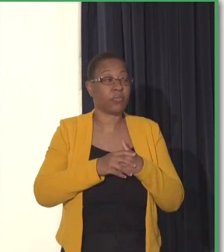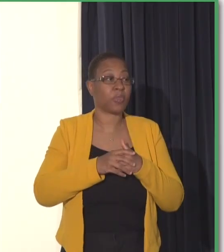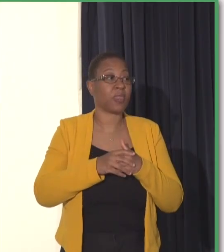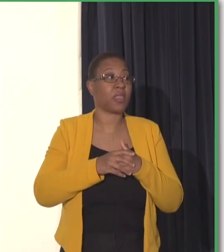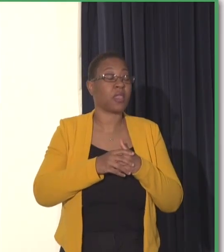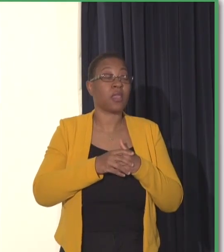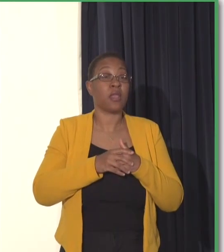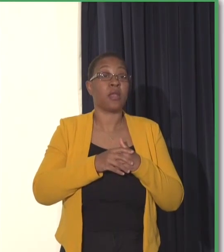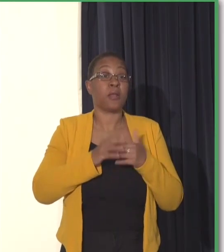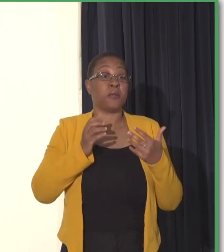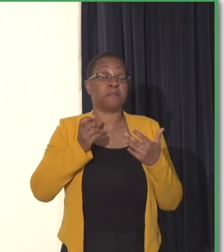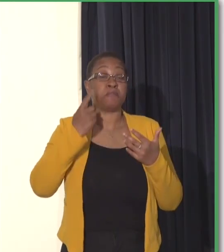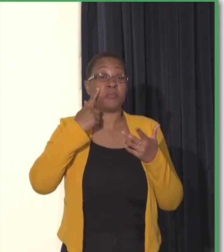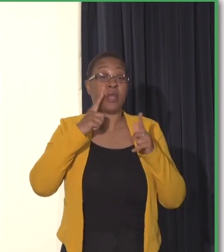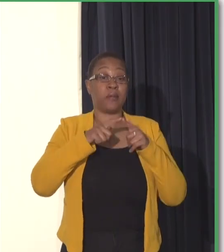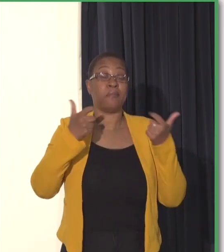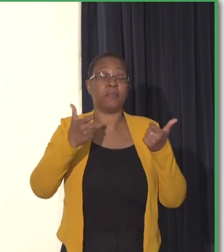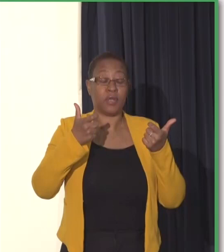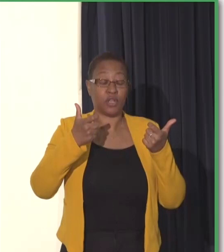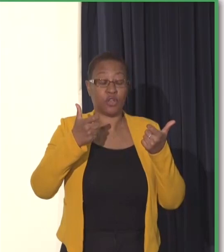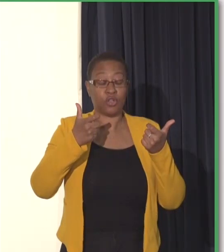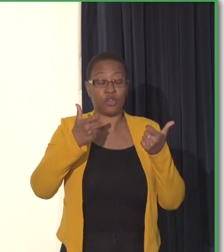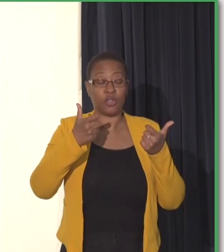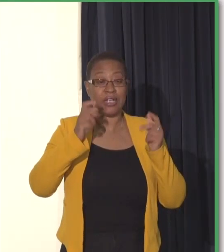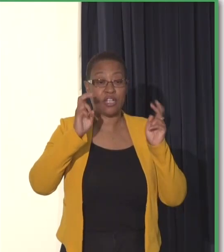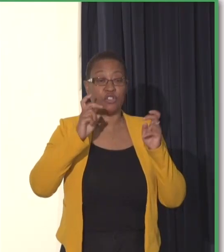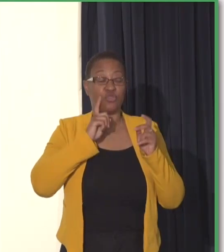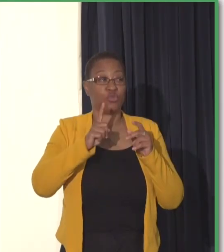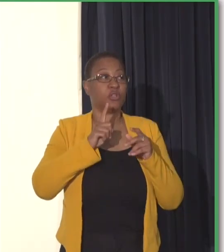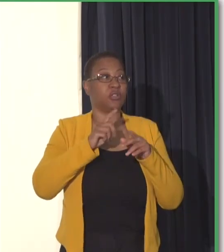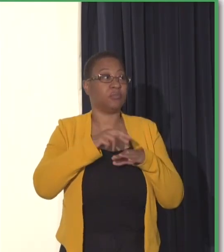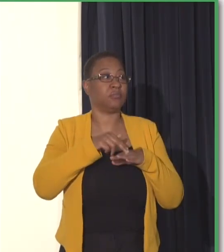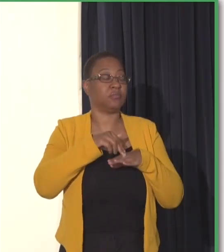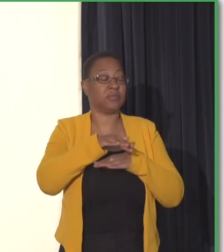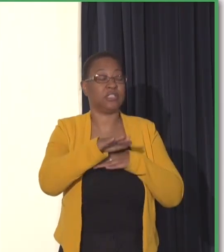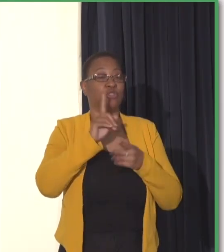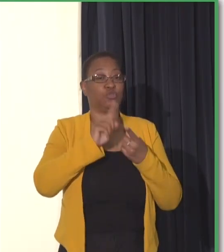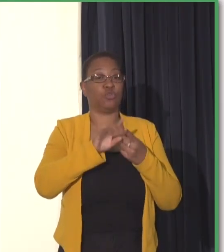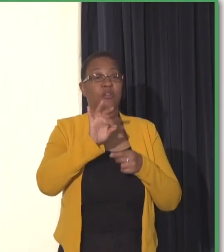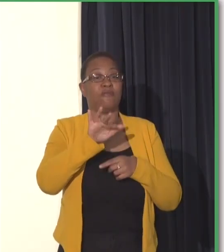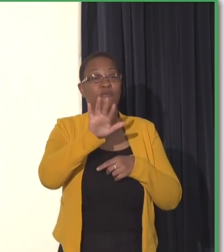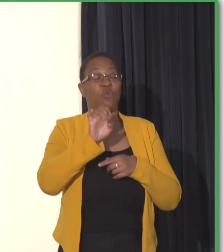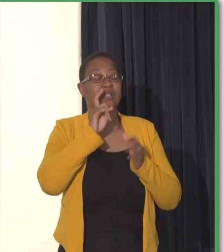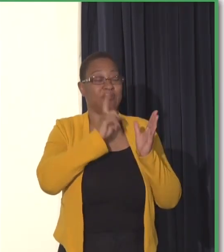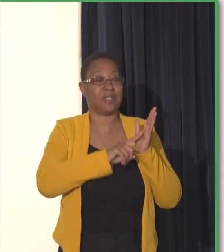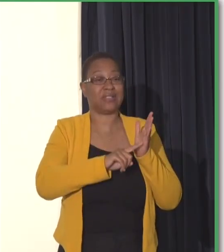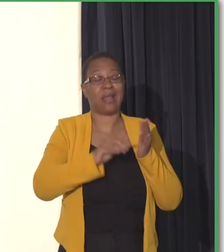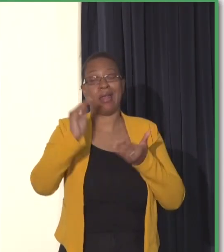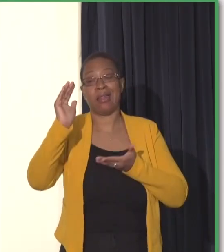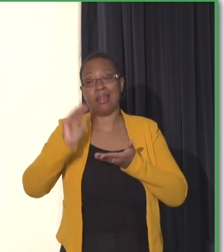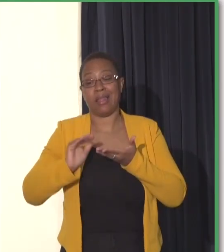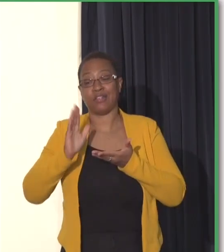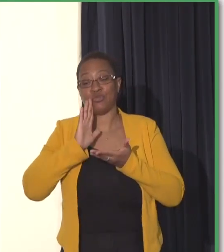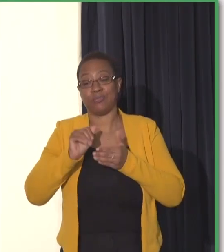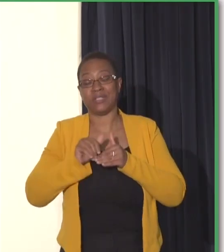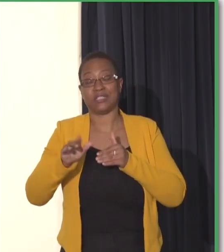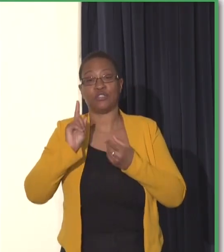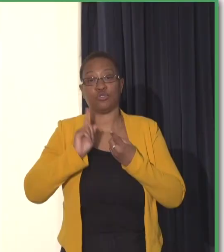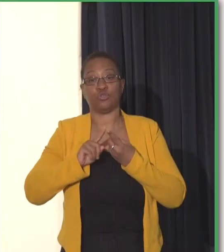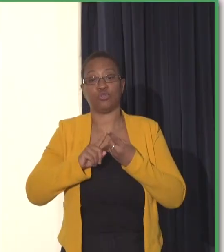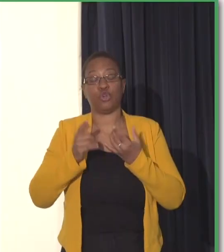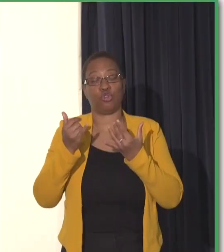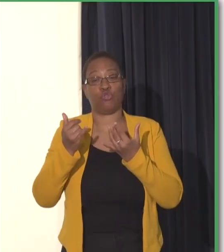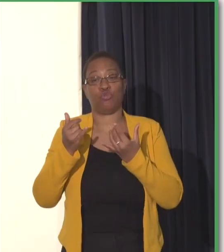major incidents would go to force investigations, whereas the less impactful stuff would go to the parent